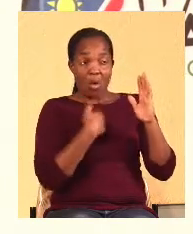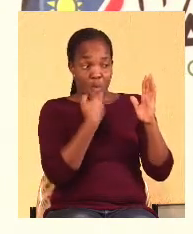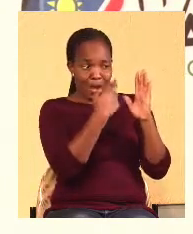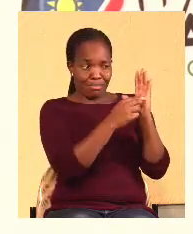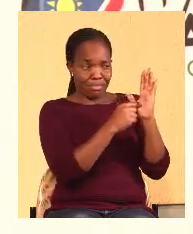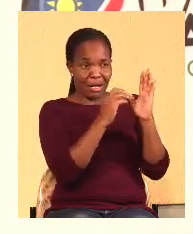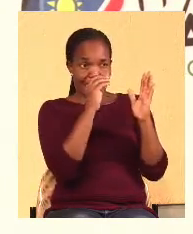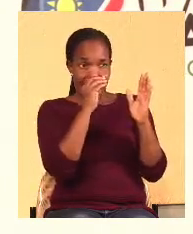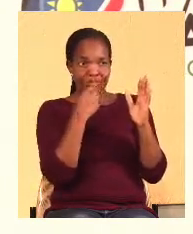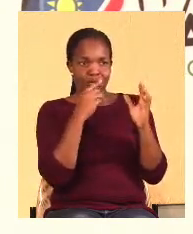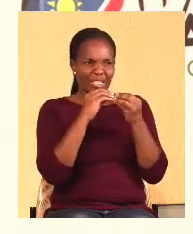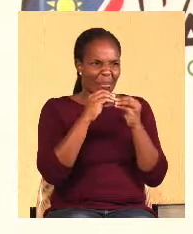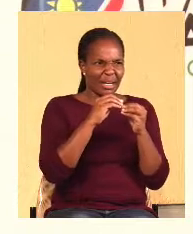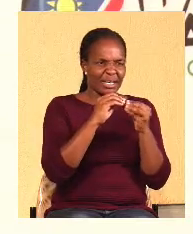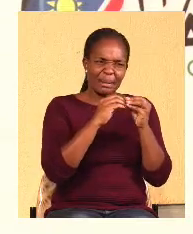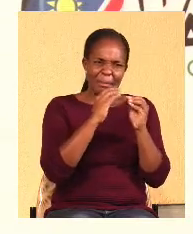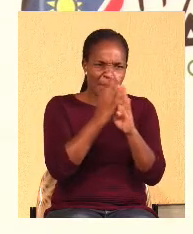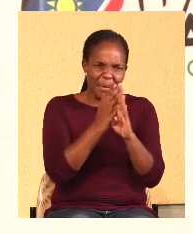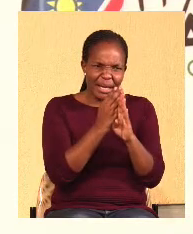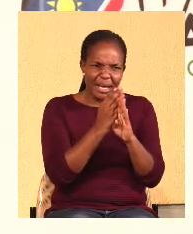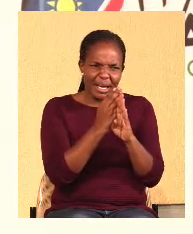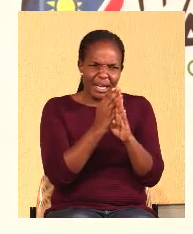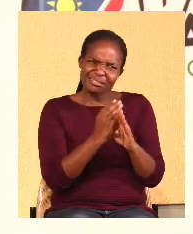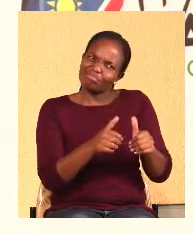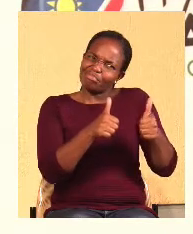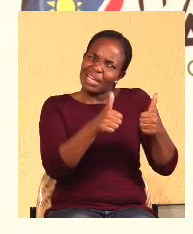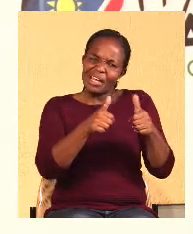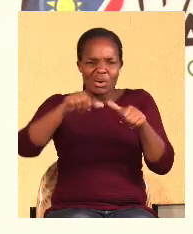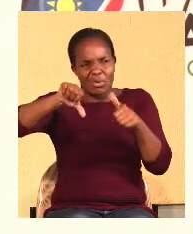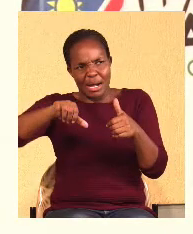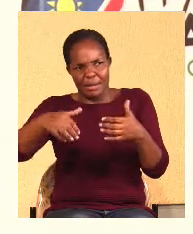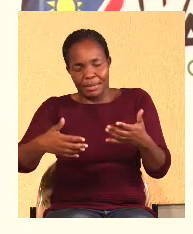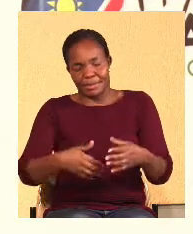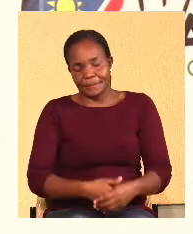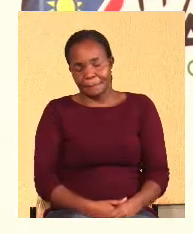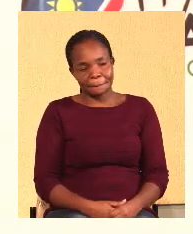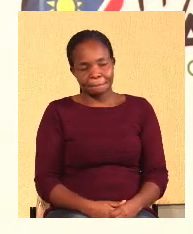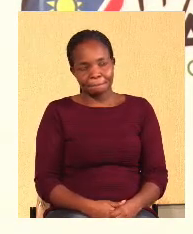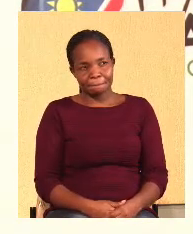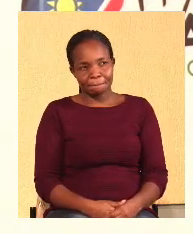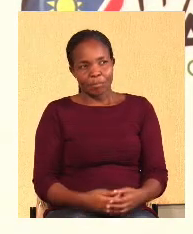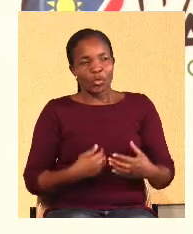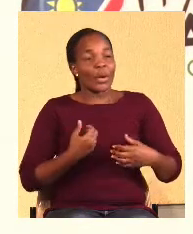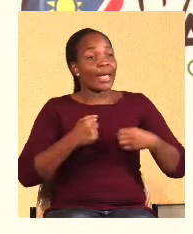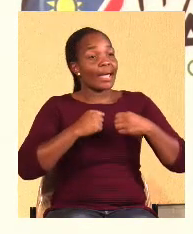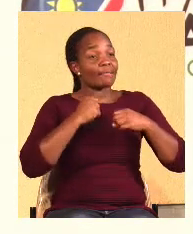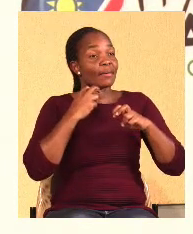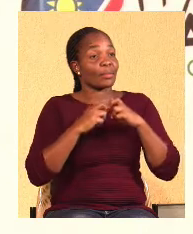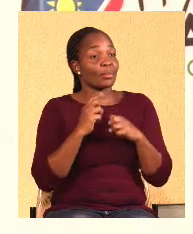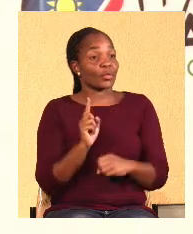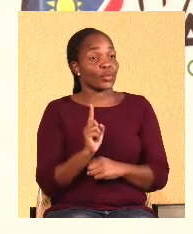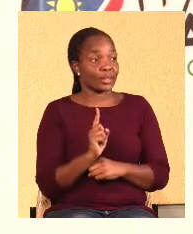is practical. Obviously, we all understand that we are faced with an unprecedented situation of